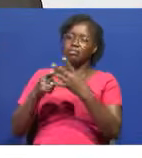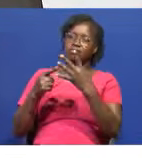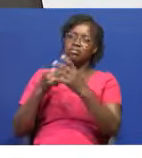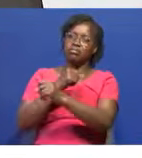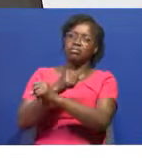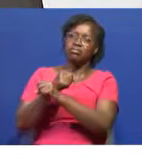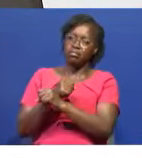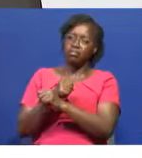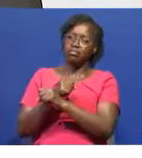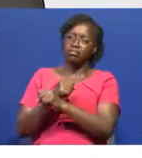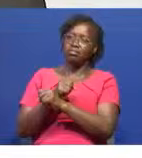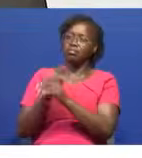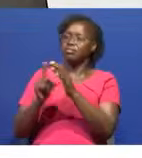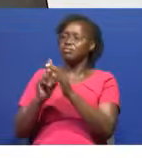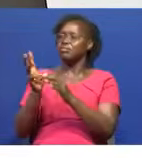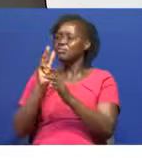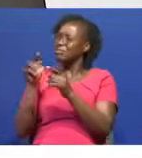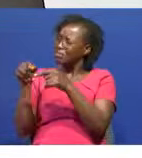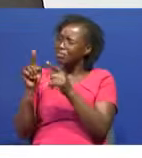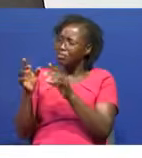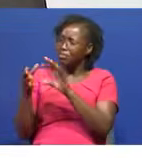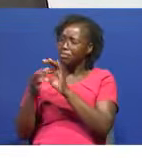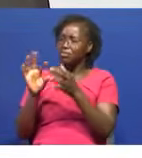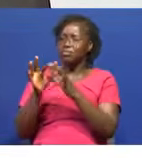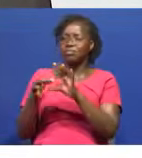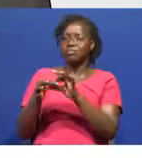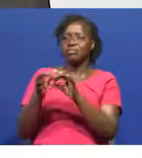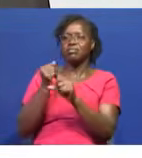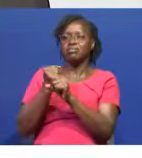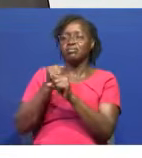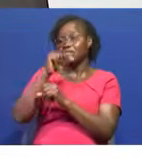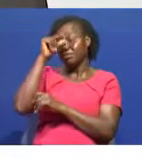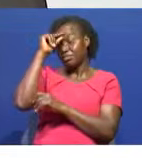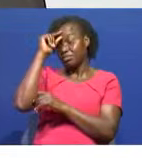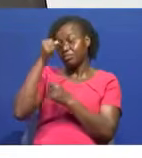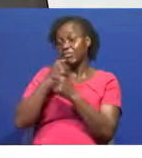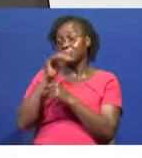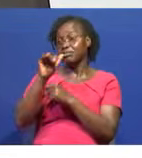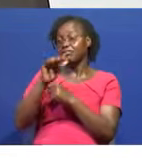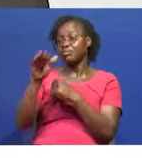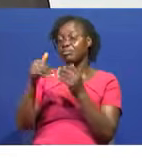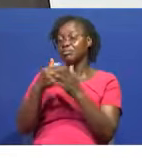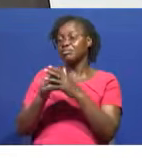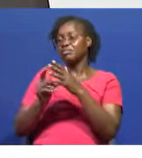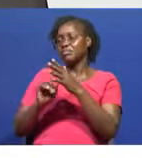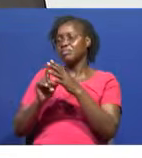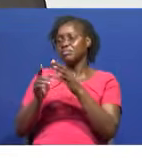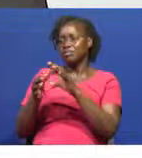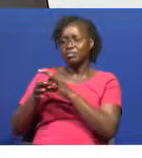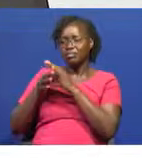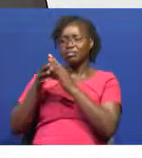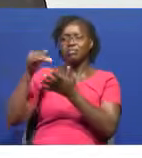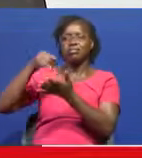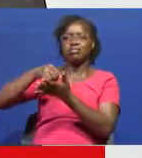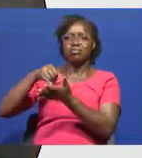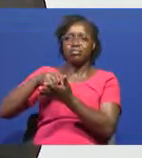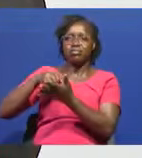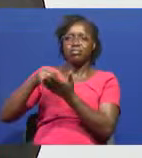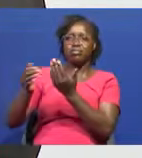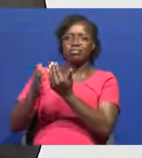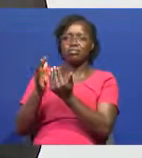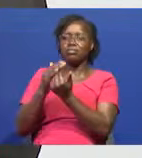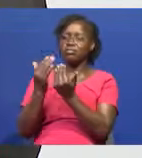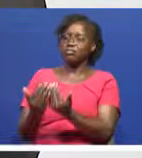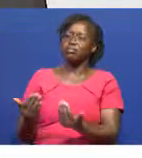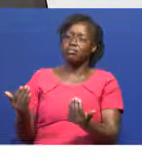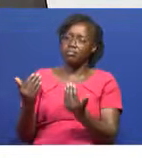the Ministry of Water itself. This coordination that is which is being done by the government to make sure that all these ministries that are involved in taking care of the